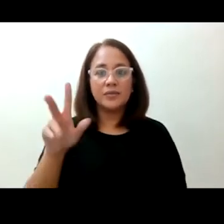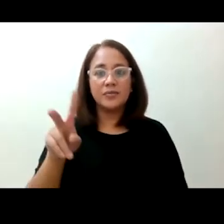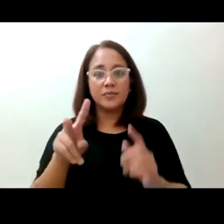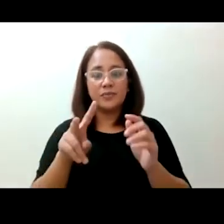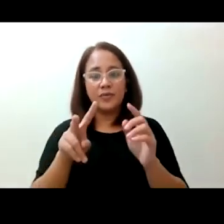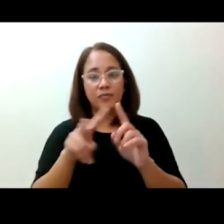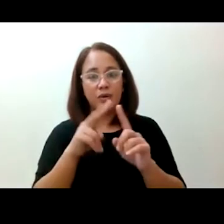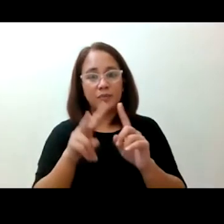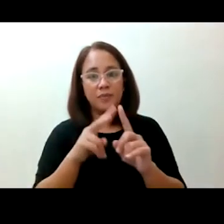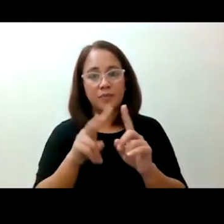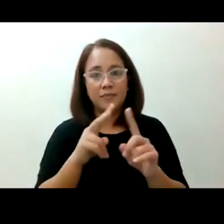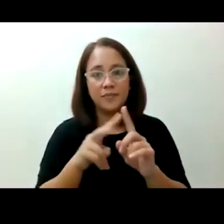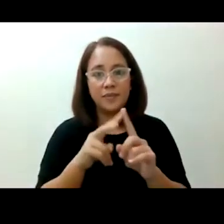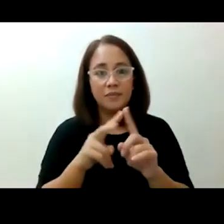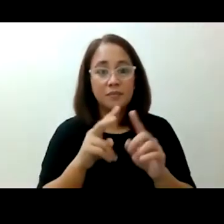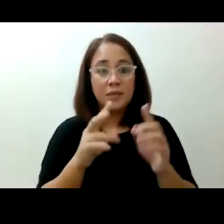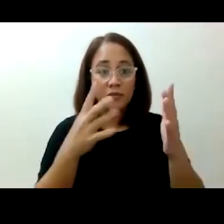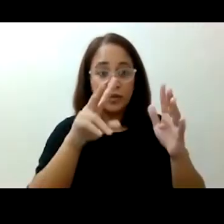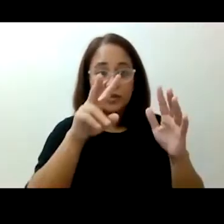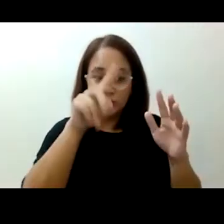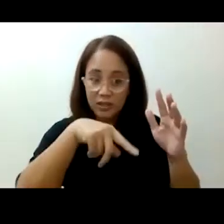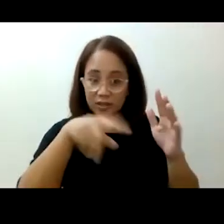stop for a break.